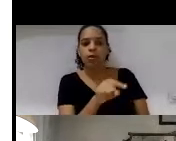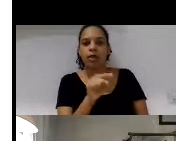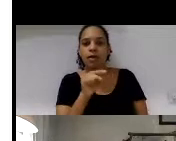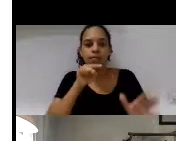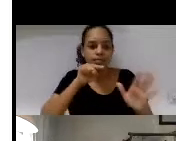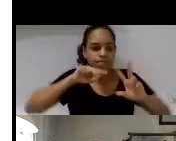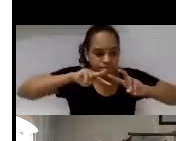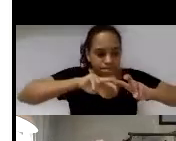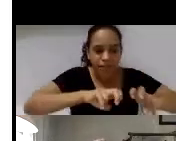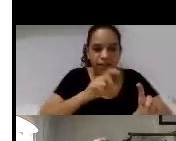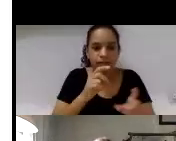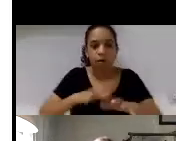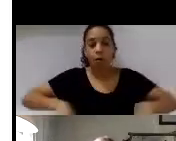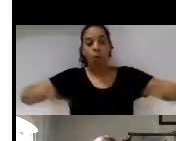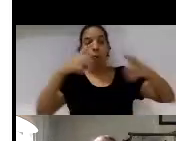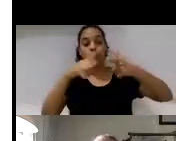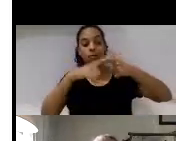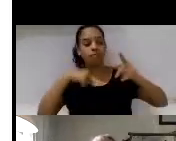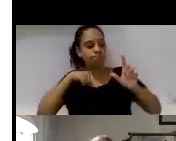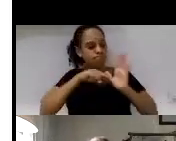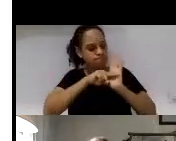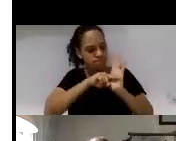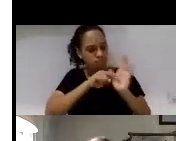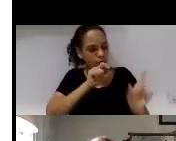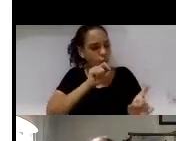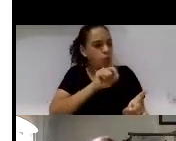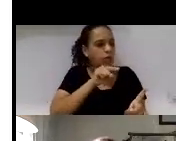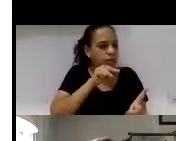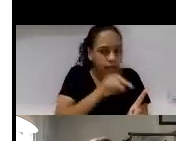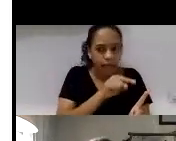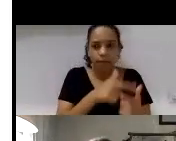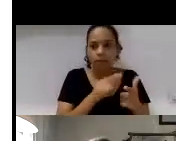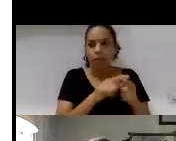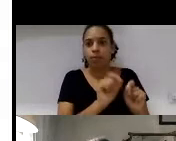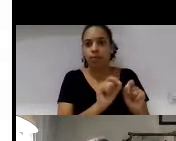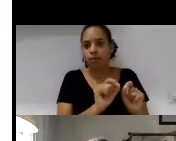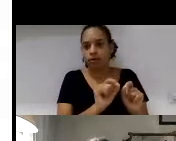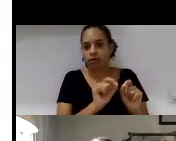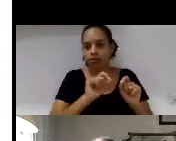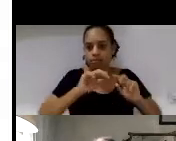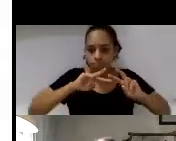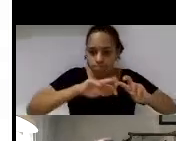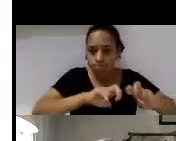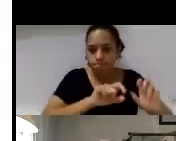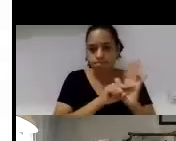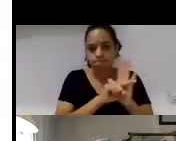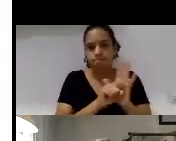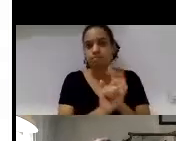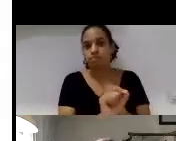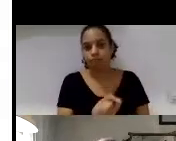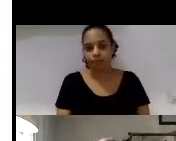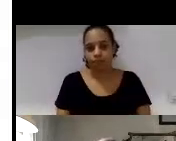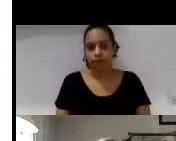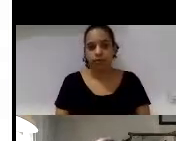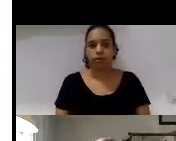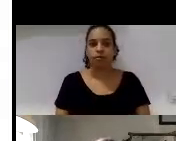Okay, a very good question. Now, first thing is, it's not as if there's just one answer